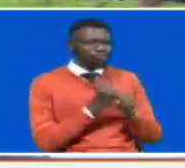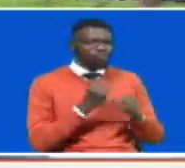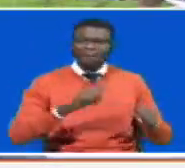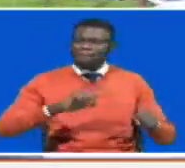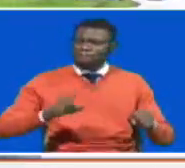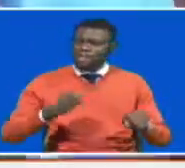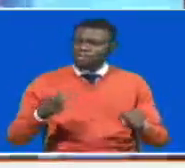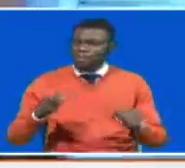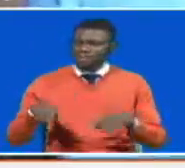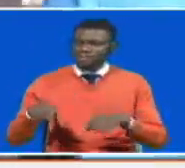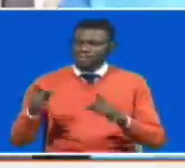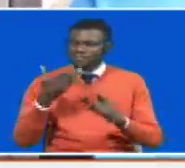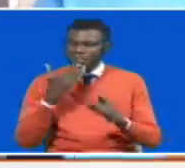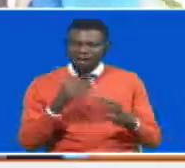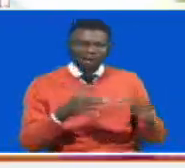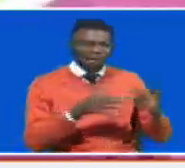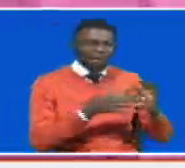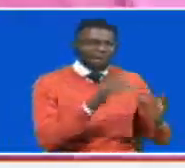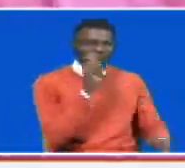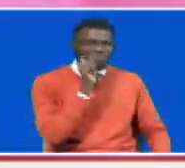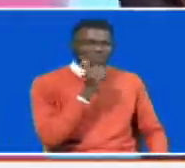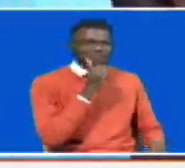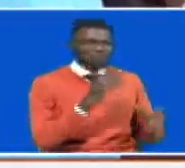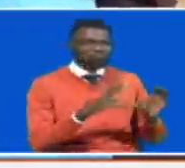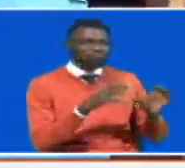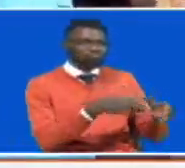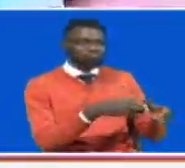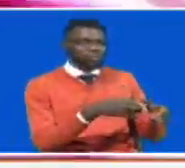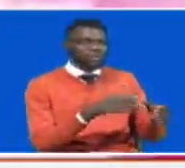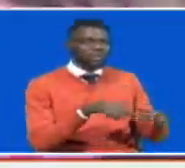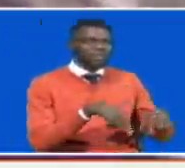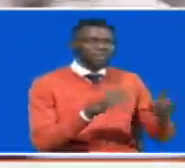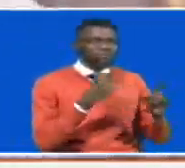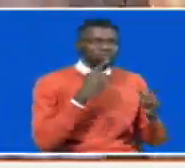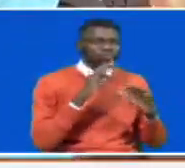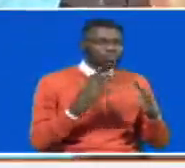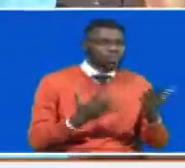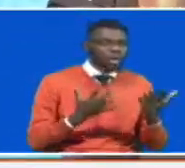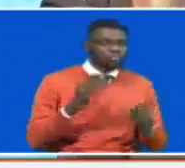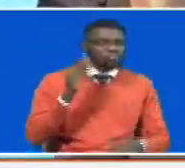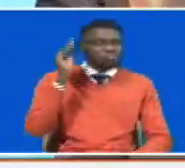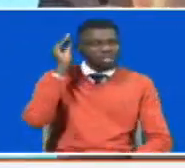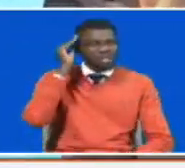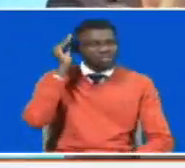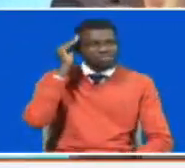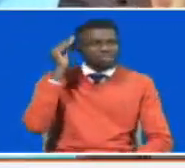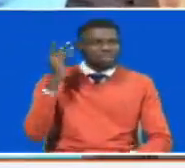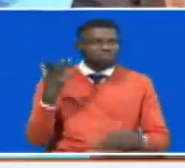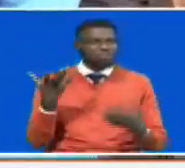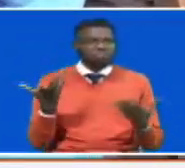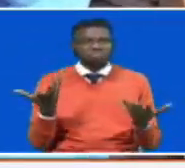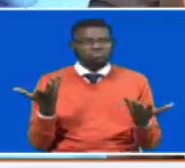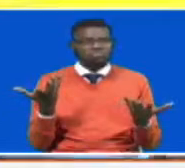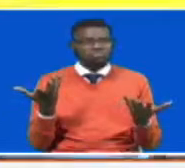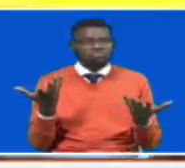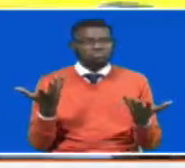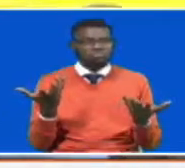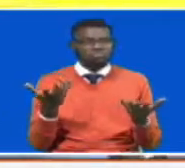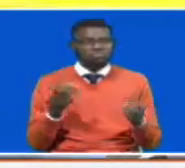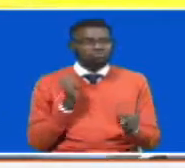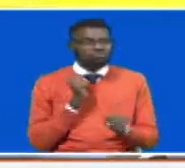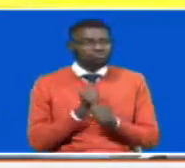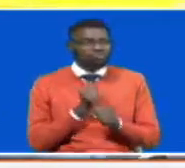from the private sector. He tells me that for him, a lack of education has relegated him to a state of being unemployed.